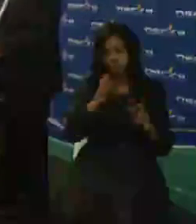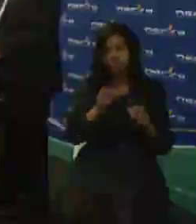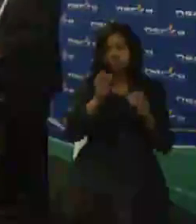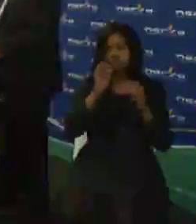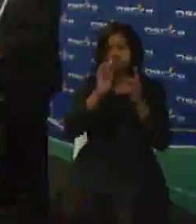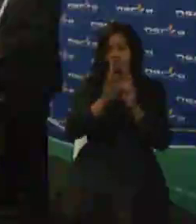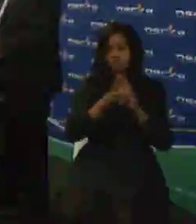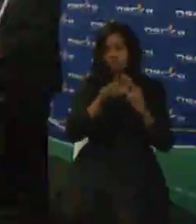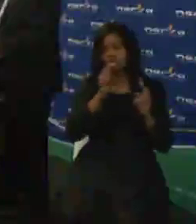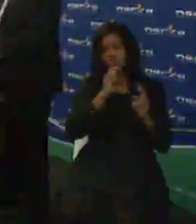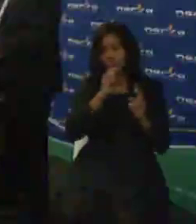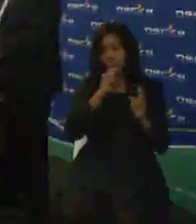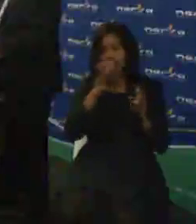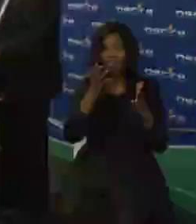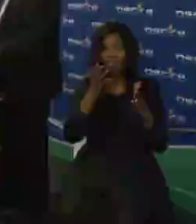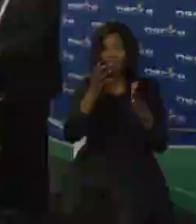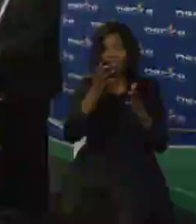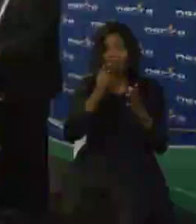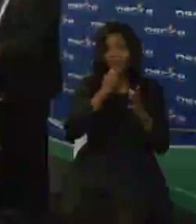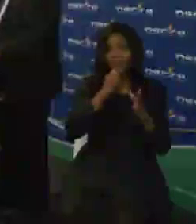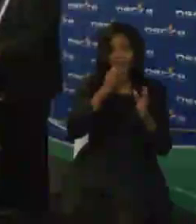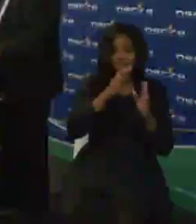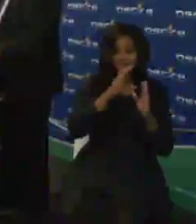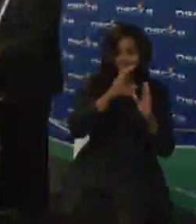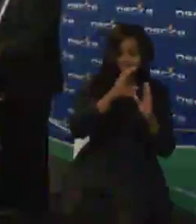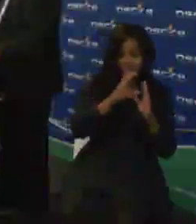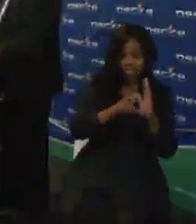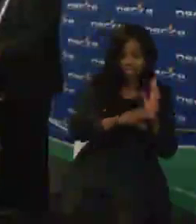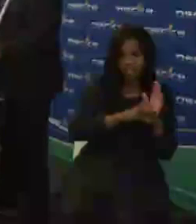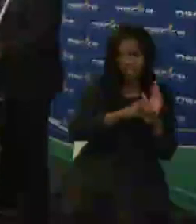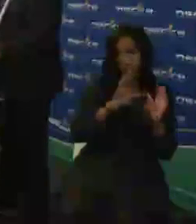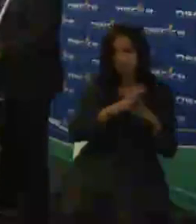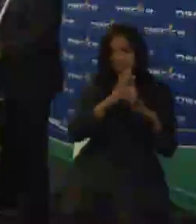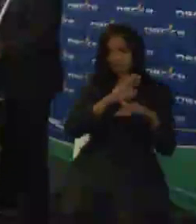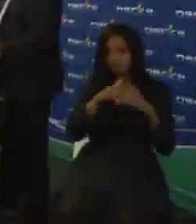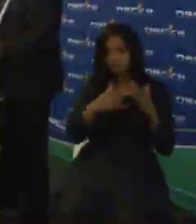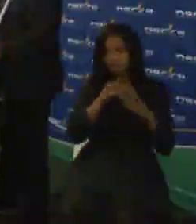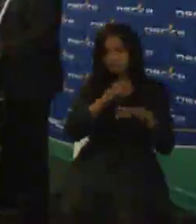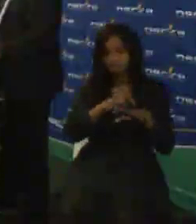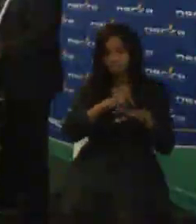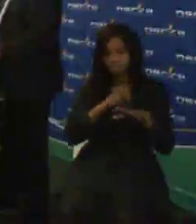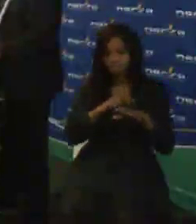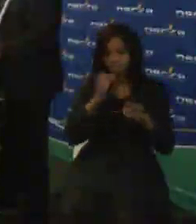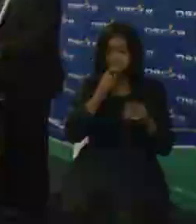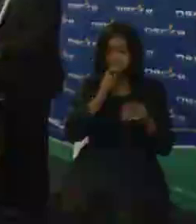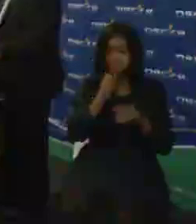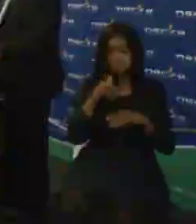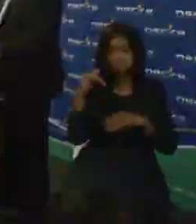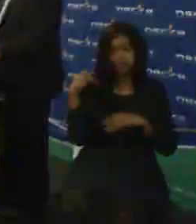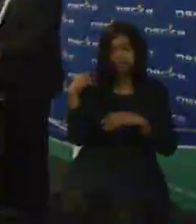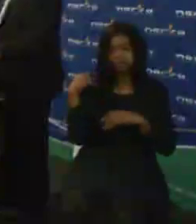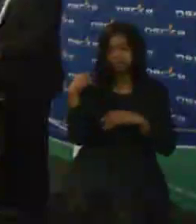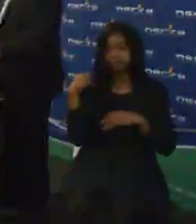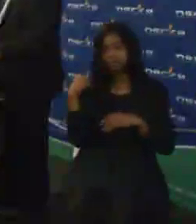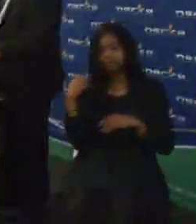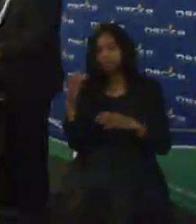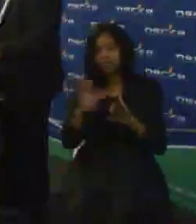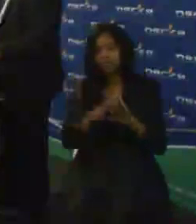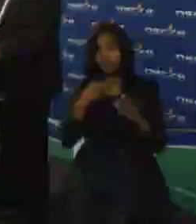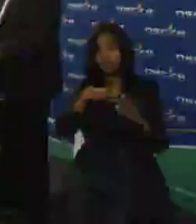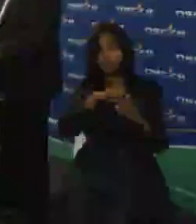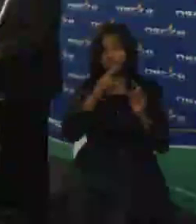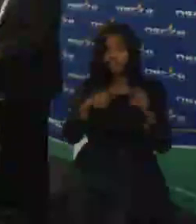actual cycle to deal with these issues. They need to be now paid back, and we